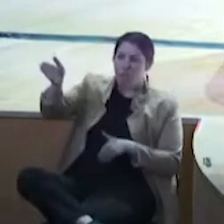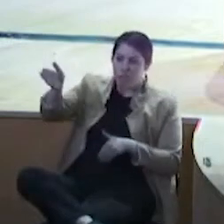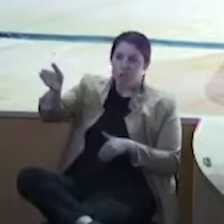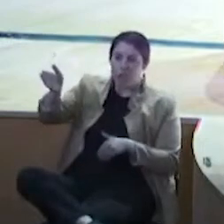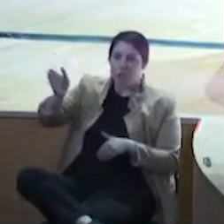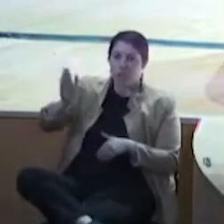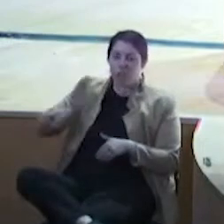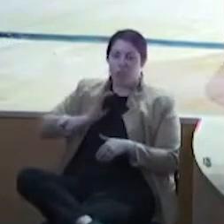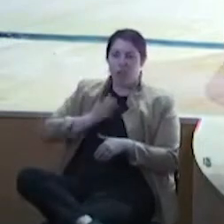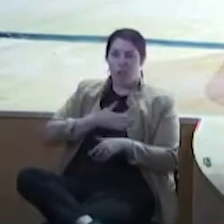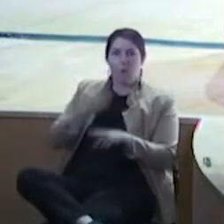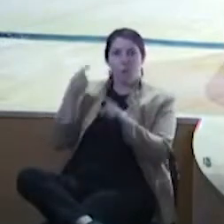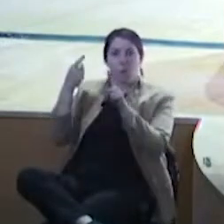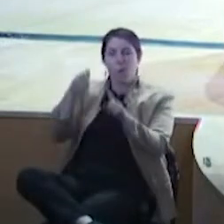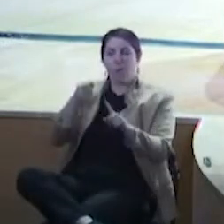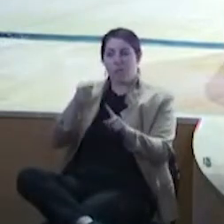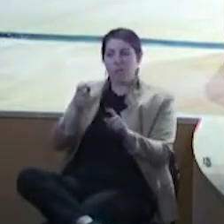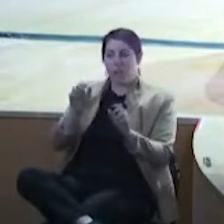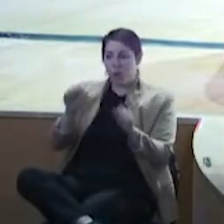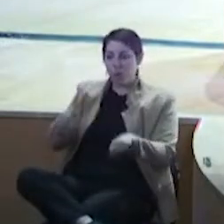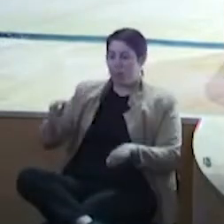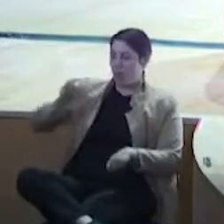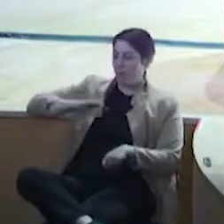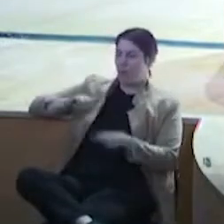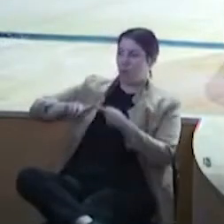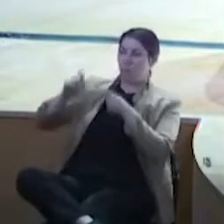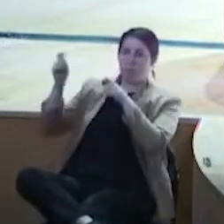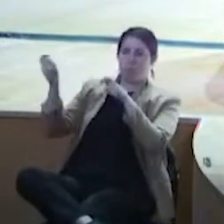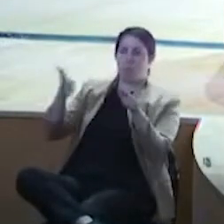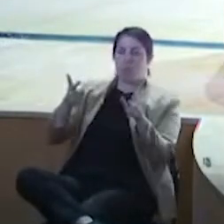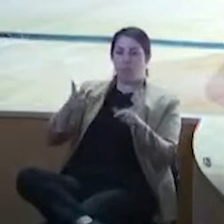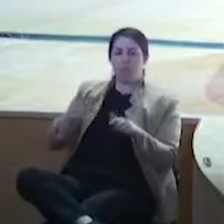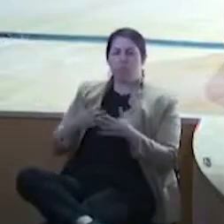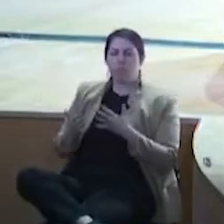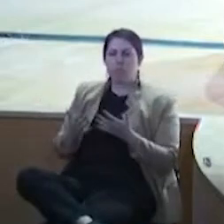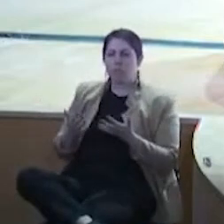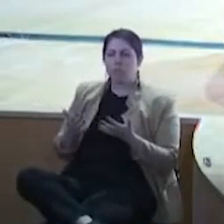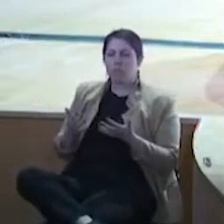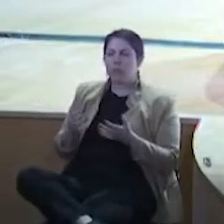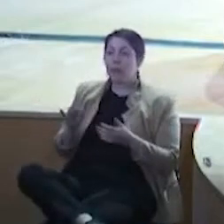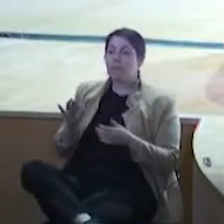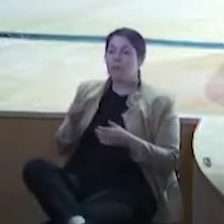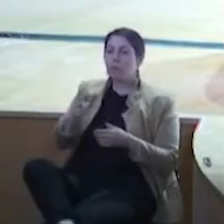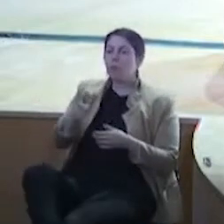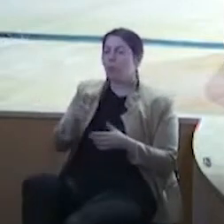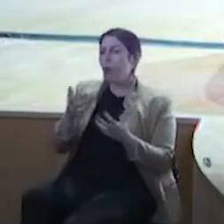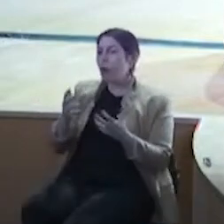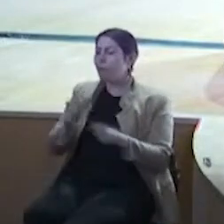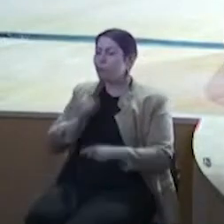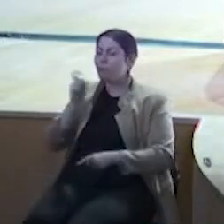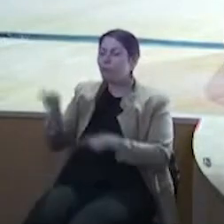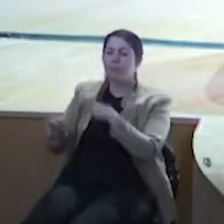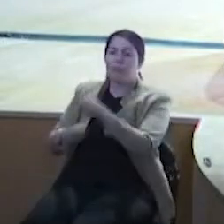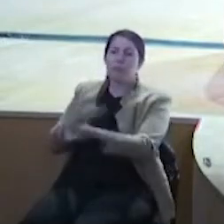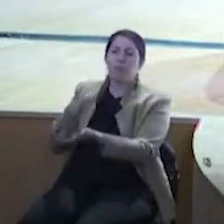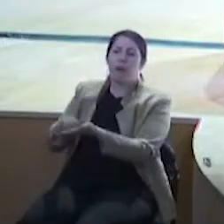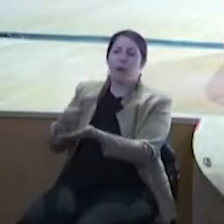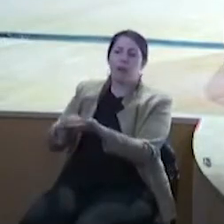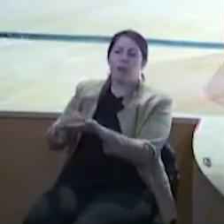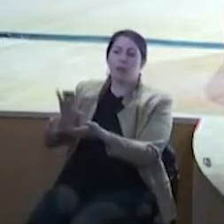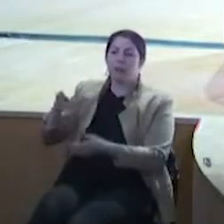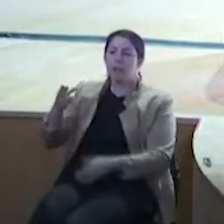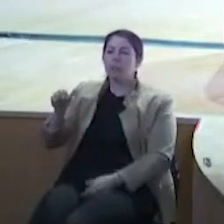that will benefit us all. So whether it's charitable giving, whether it's